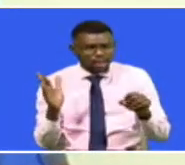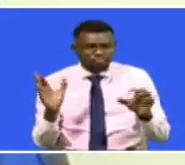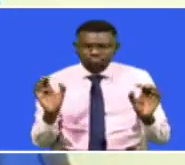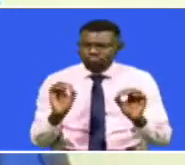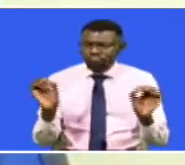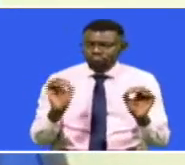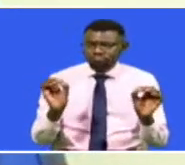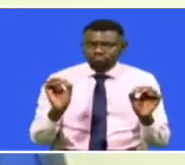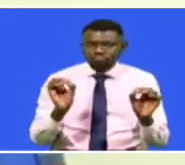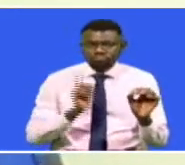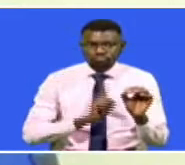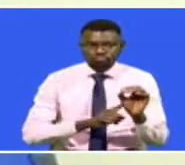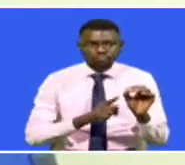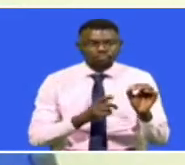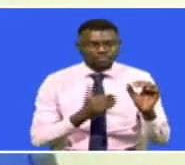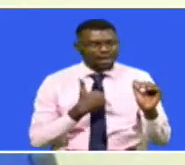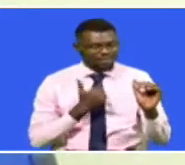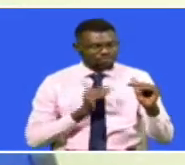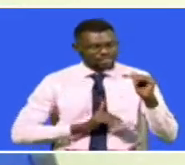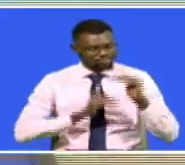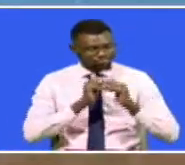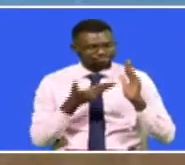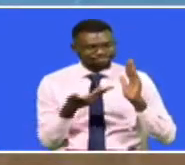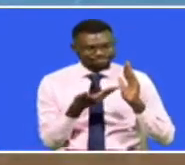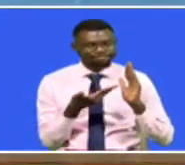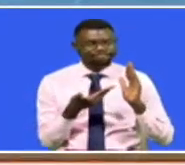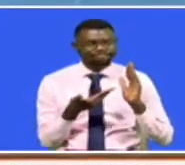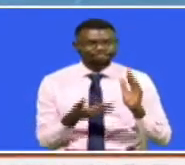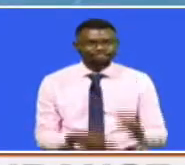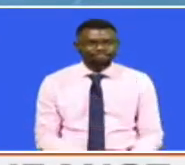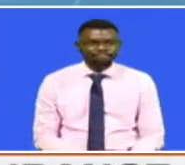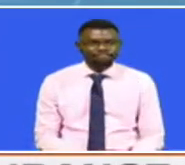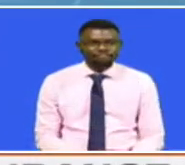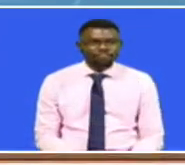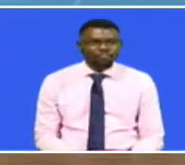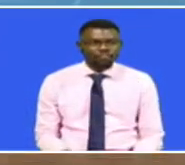the allowed drinking hours. Children with albinism in